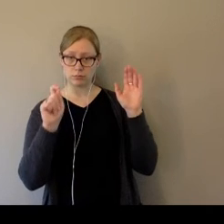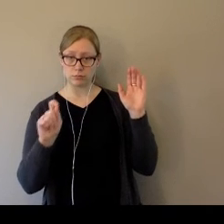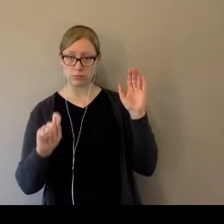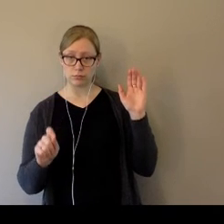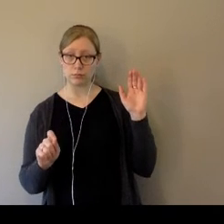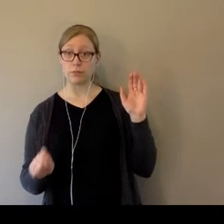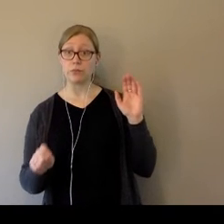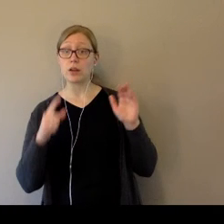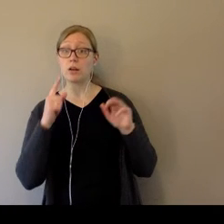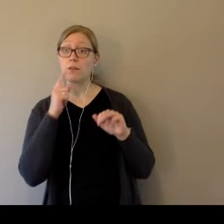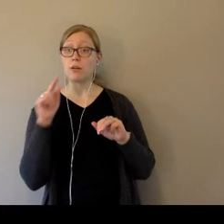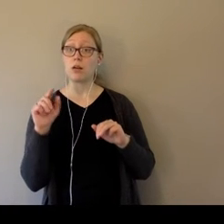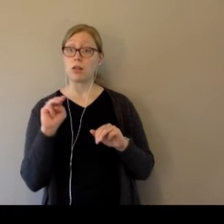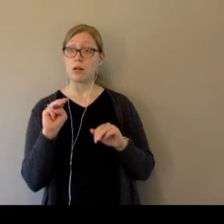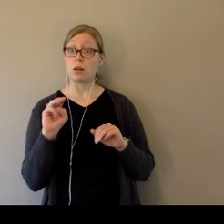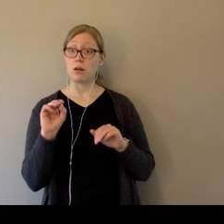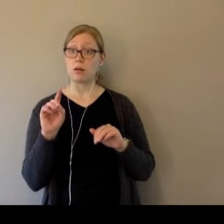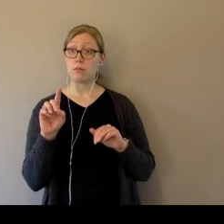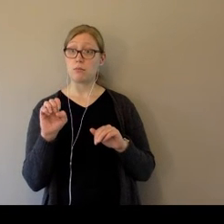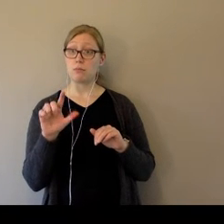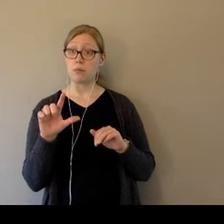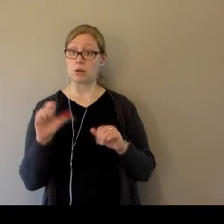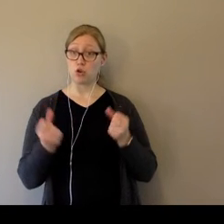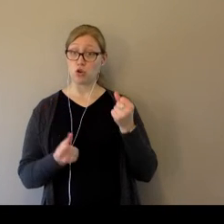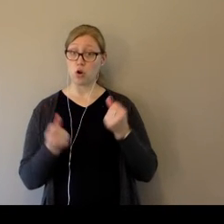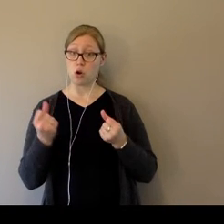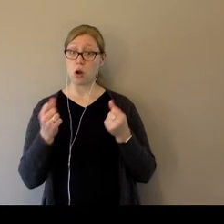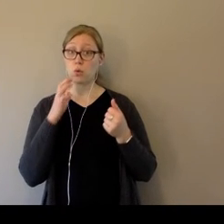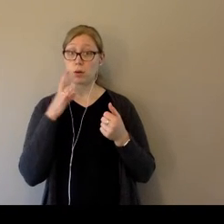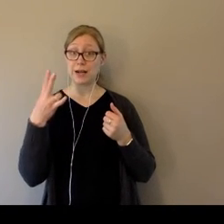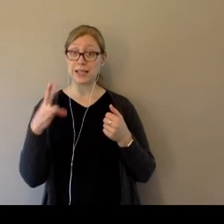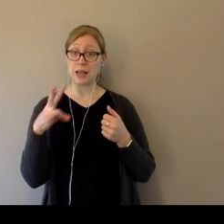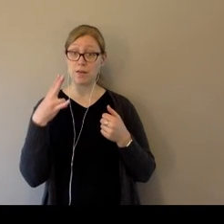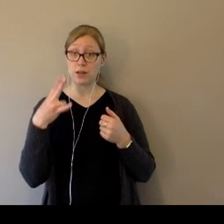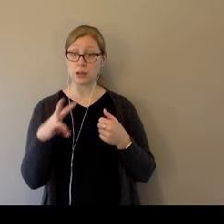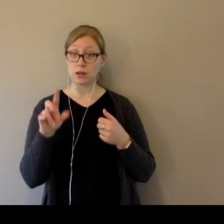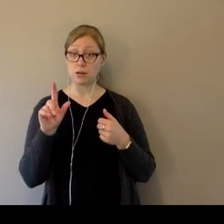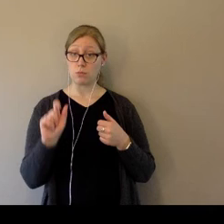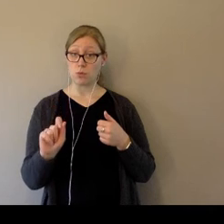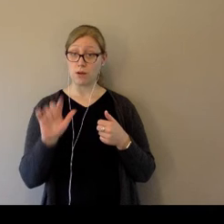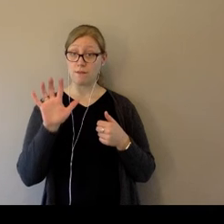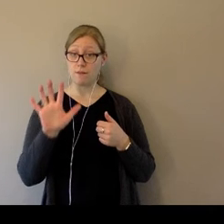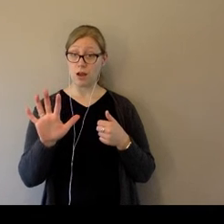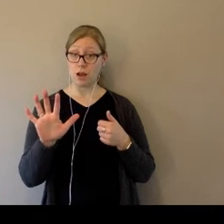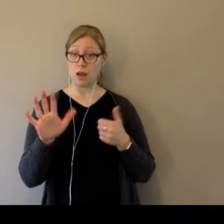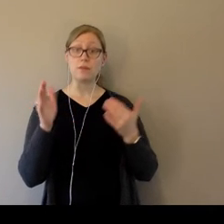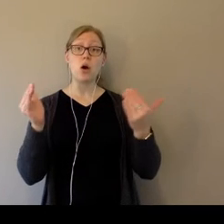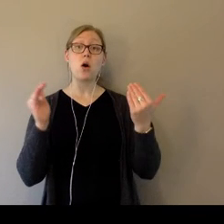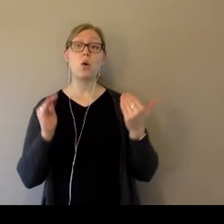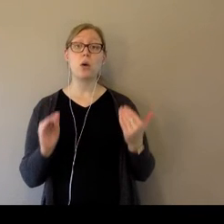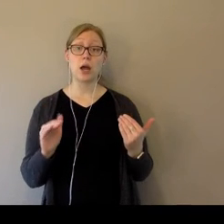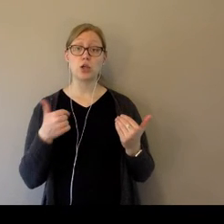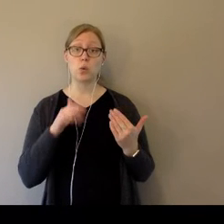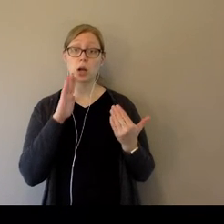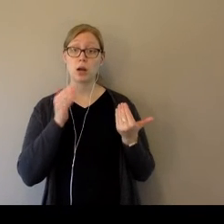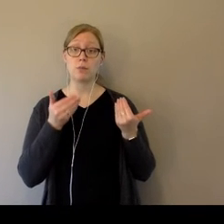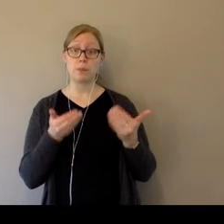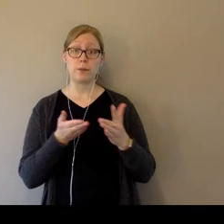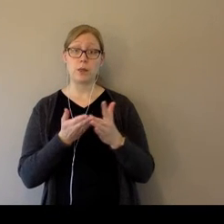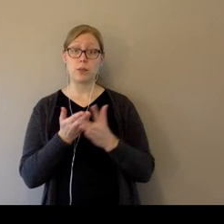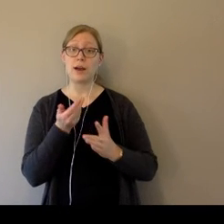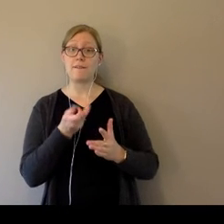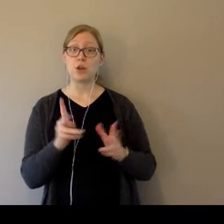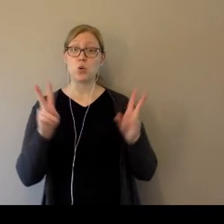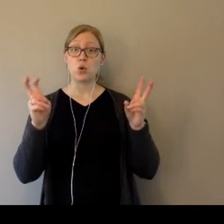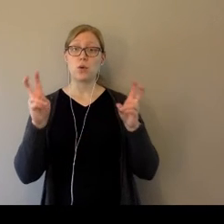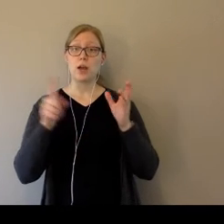car. It would be 17.5 centimeters. Okay, so we're going to move through a couple of check it out